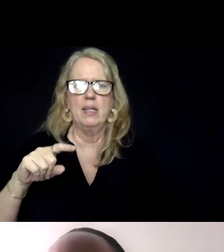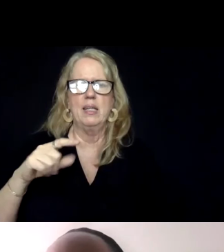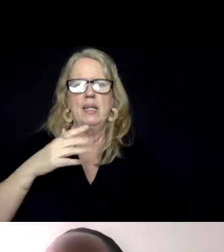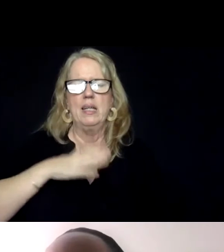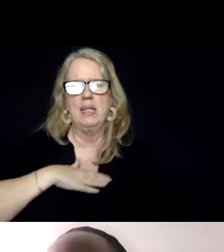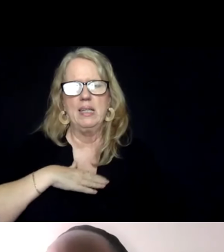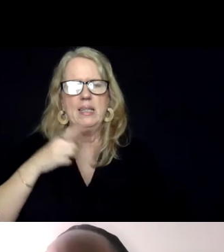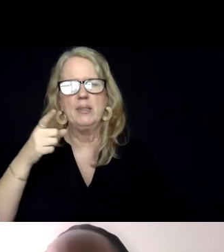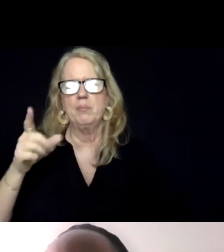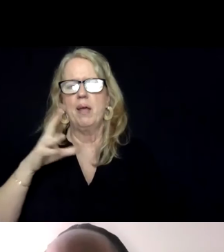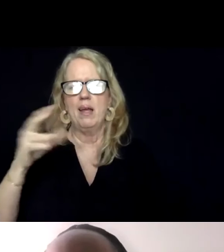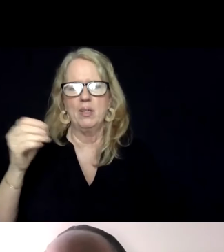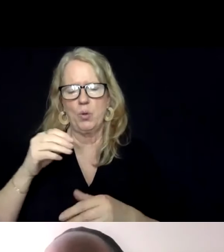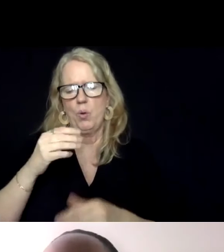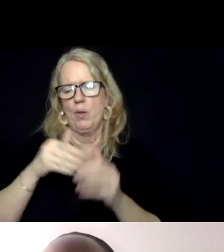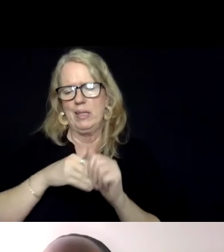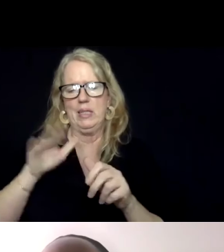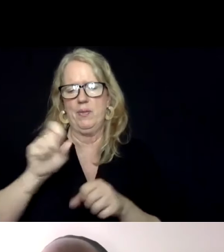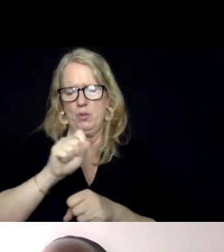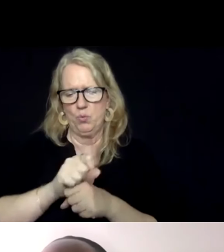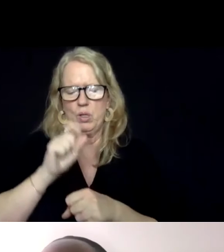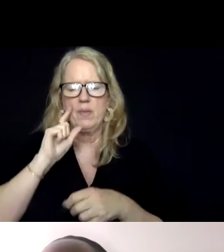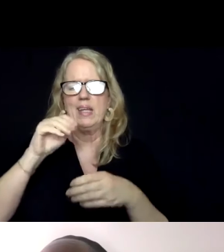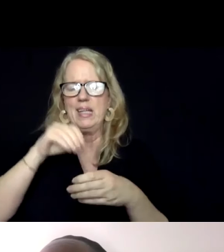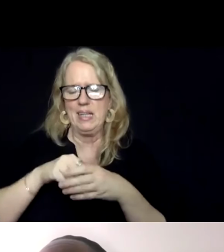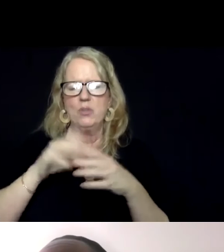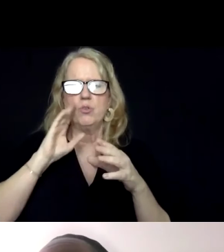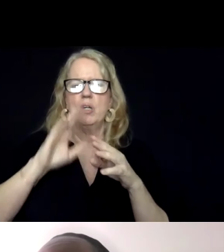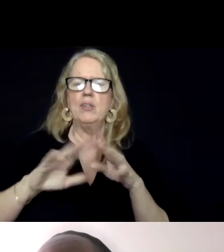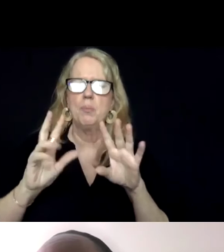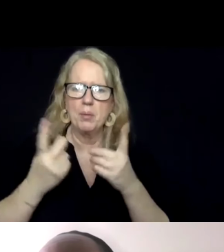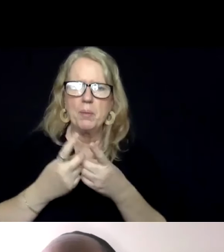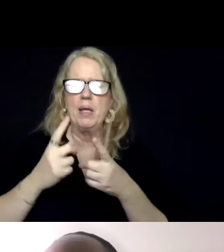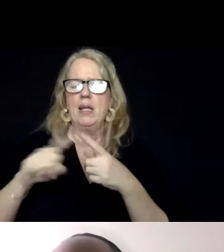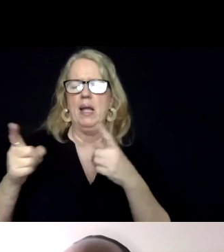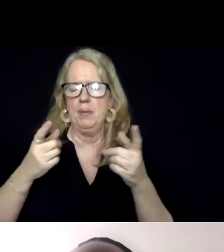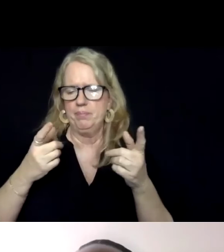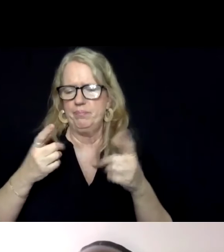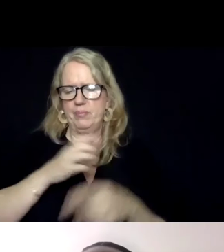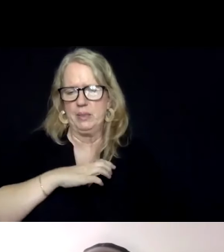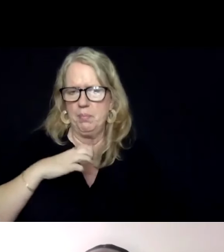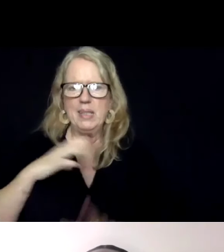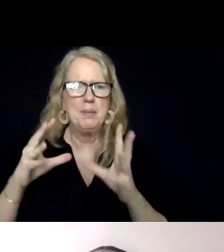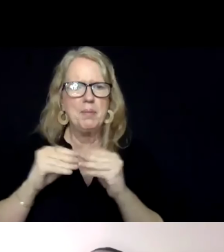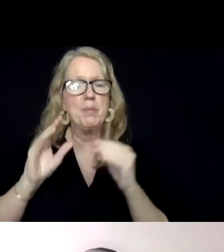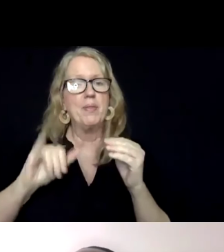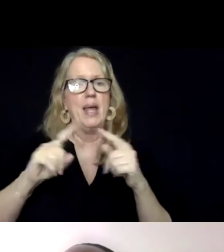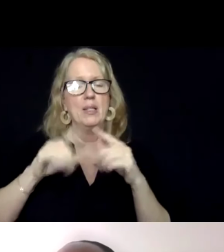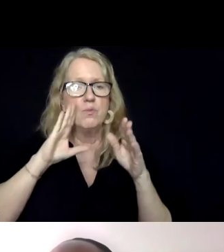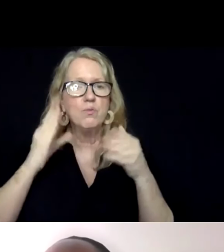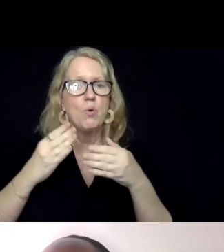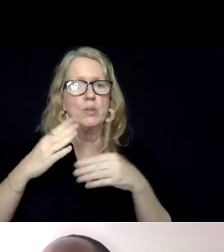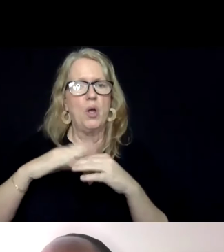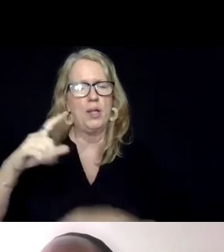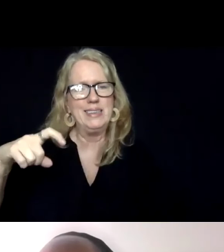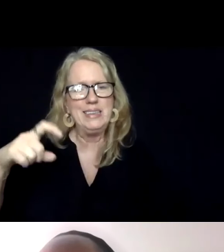co-lead in this work, the Interdepartmental Serious Mental Illness Coordinating Committee. It is focused on the needs of individuals